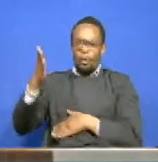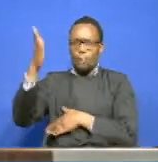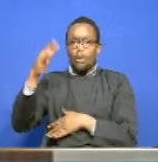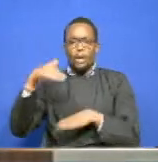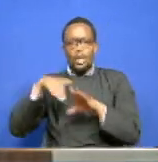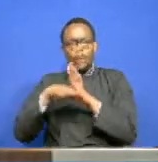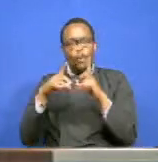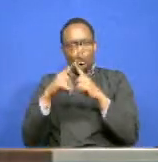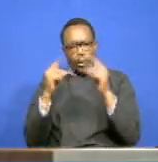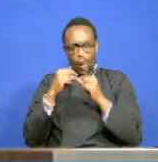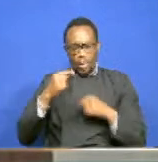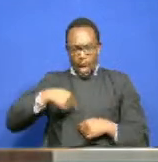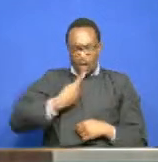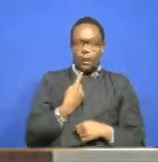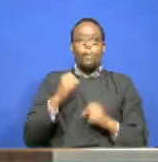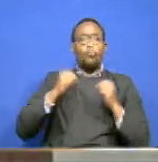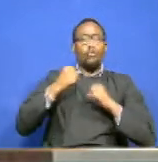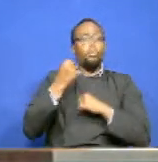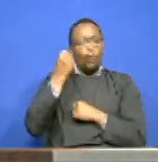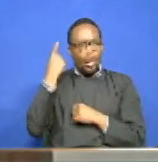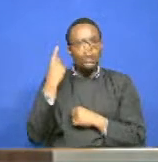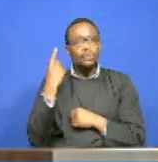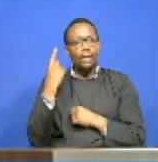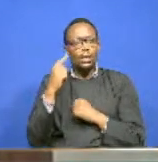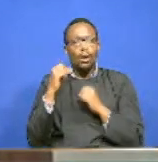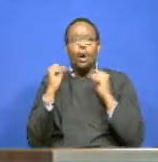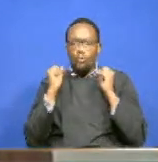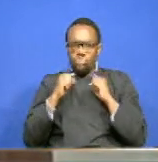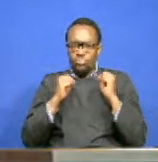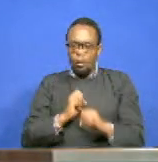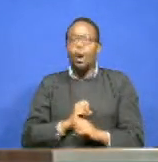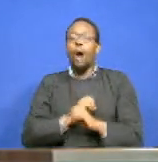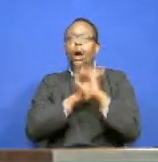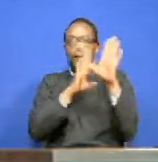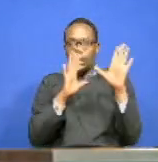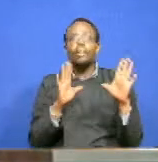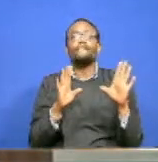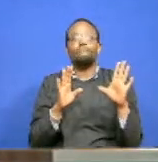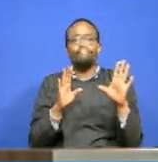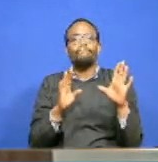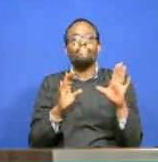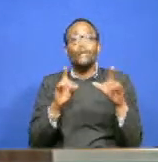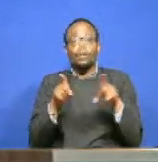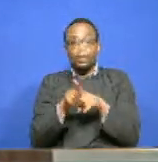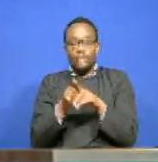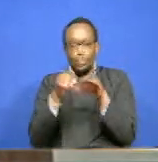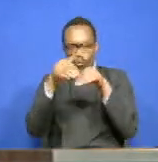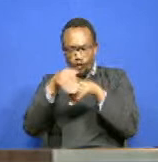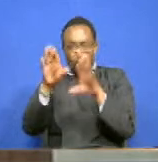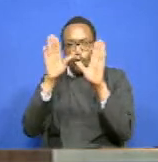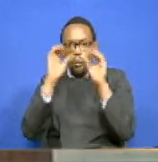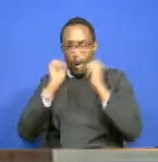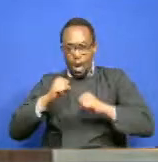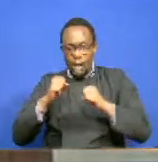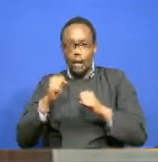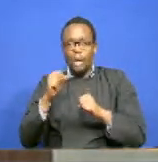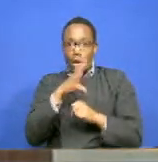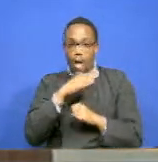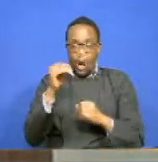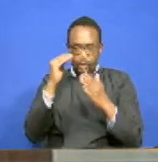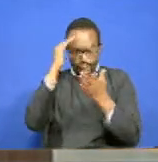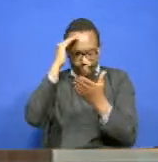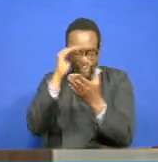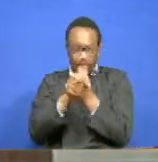terms, using human stories, so that we may understand and take heed and believe in it and trust in